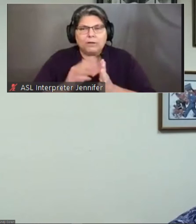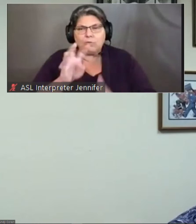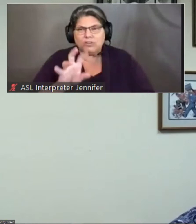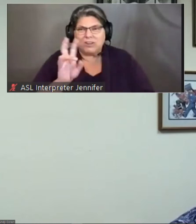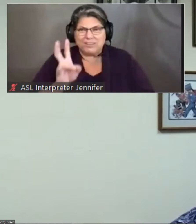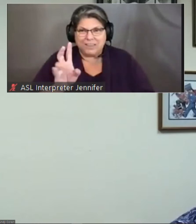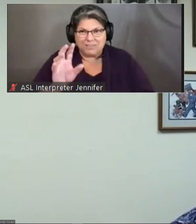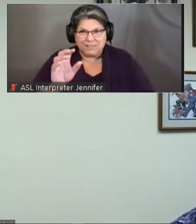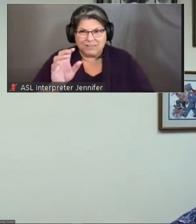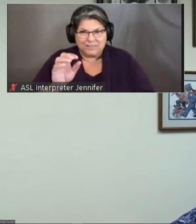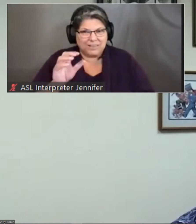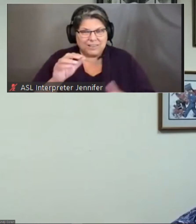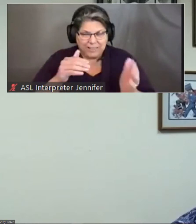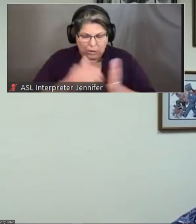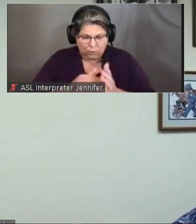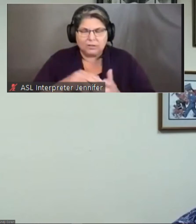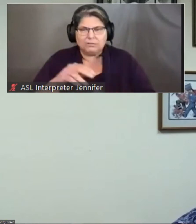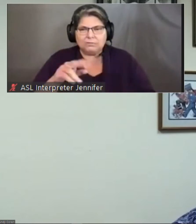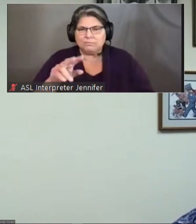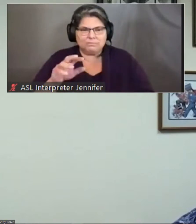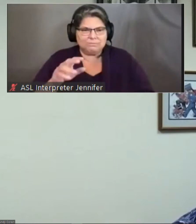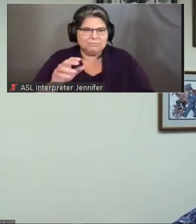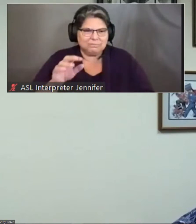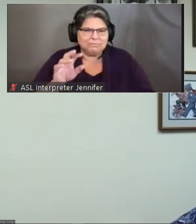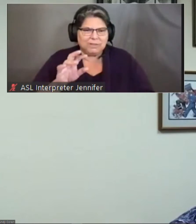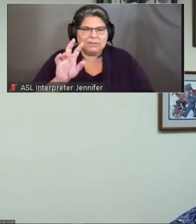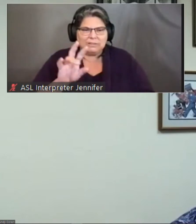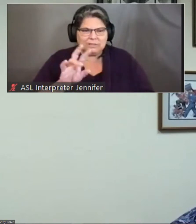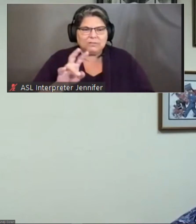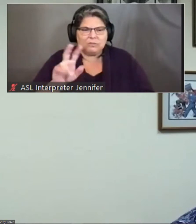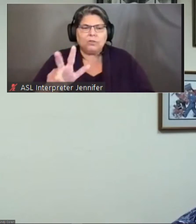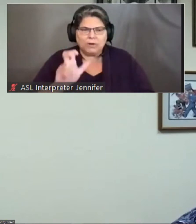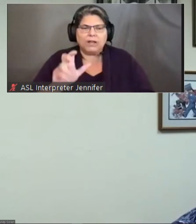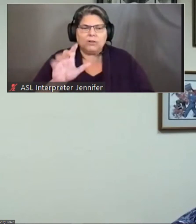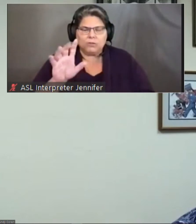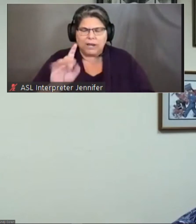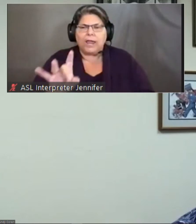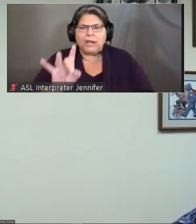30,447,282. The deaths so far suffered in the United States were